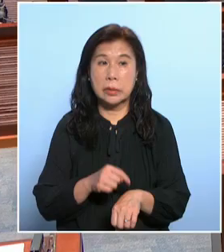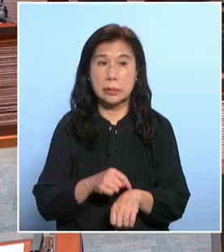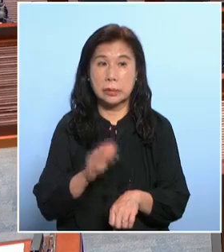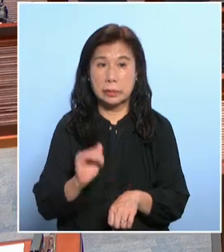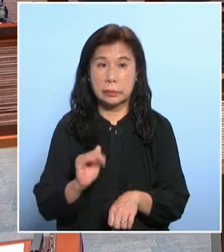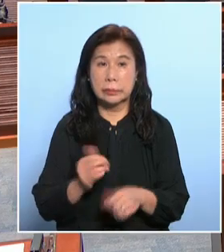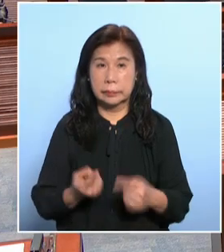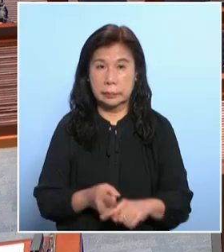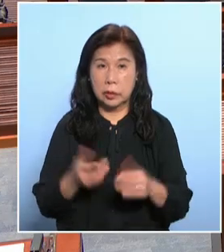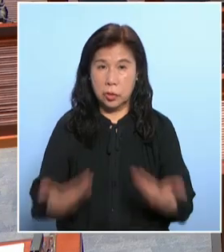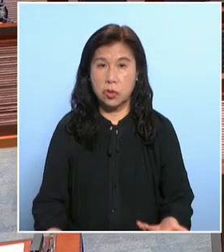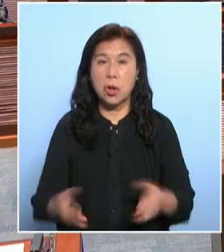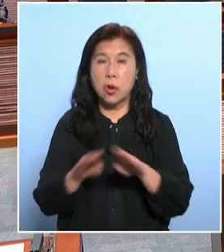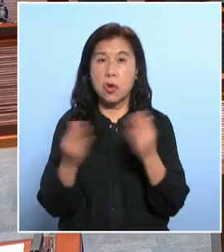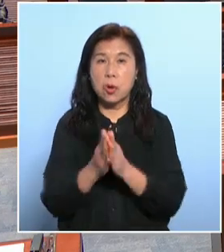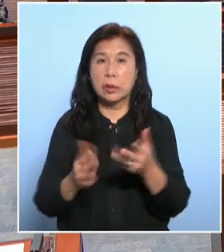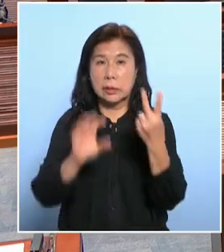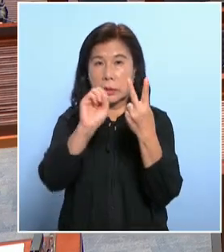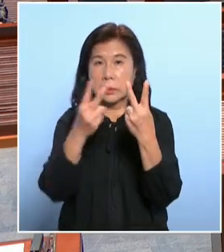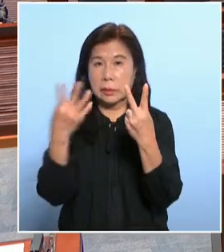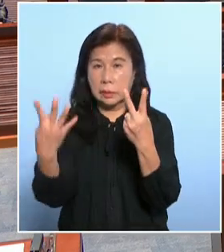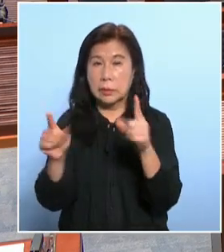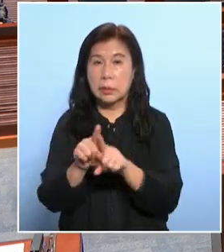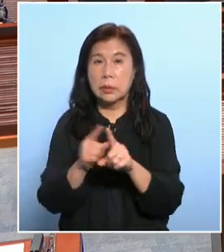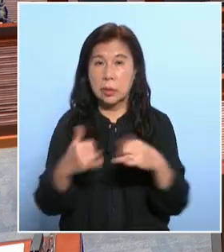have a quorum and it's the appointed time.